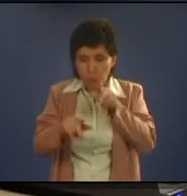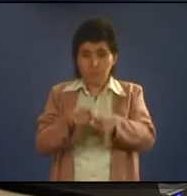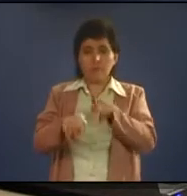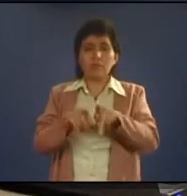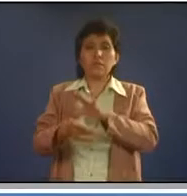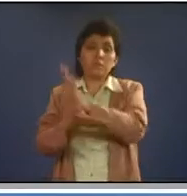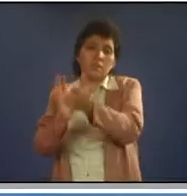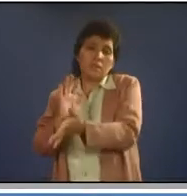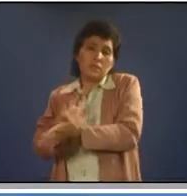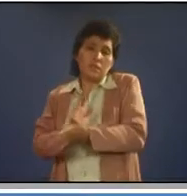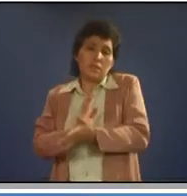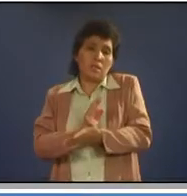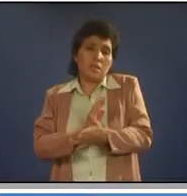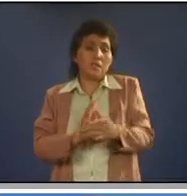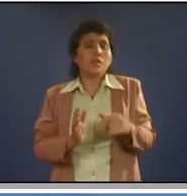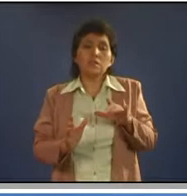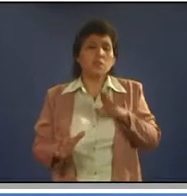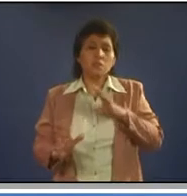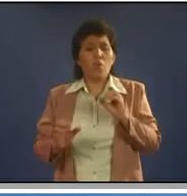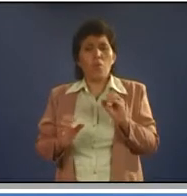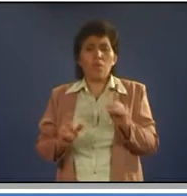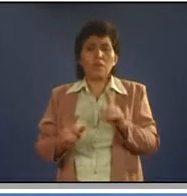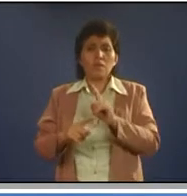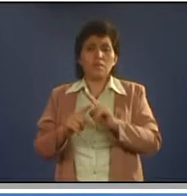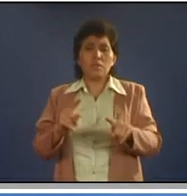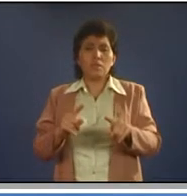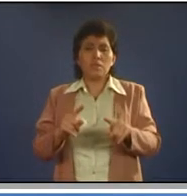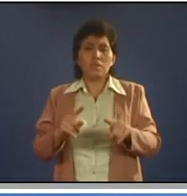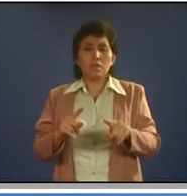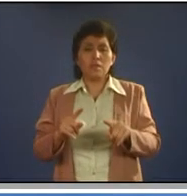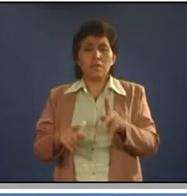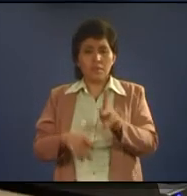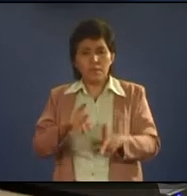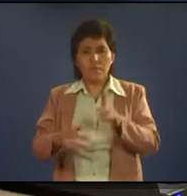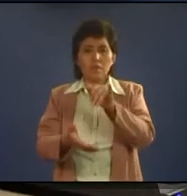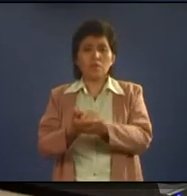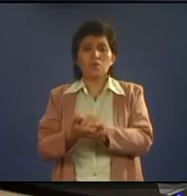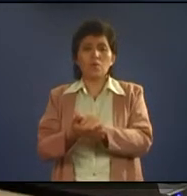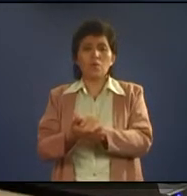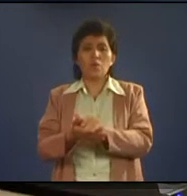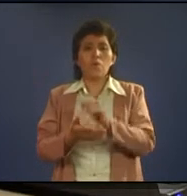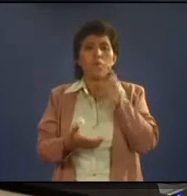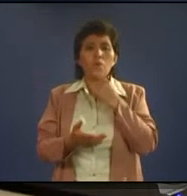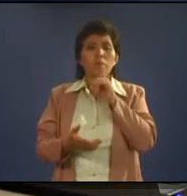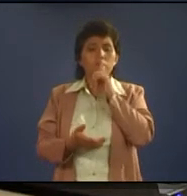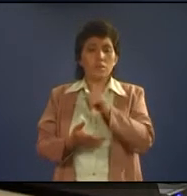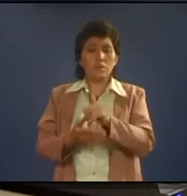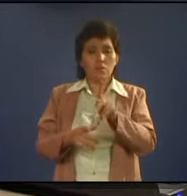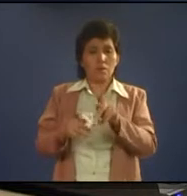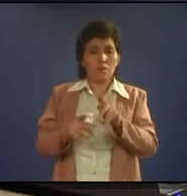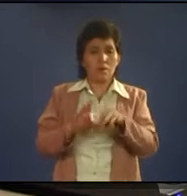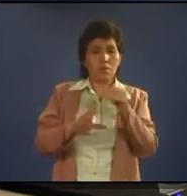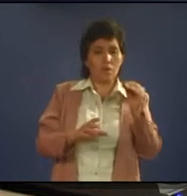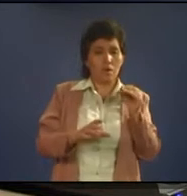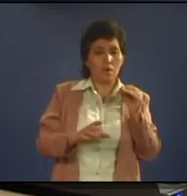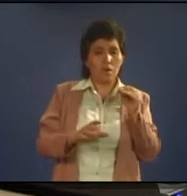defined as a large group of persons, means people, who are usually strangers. Now, crowd, they don't